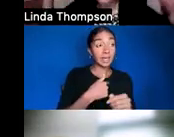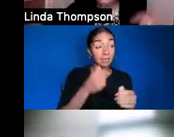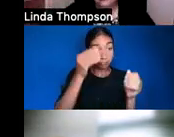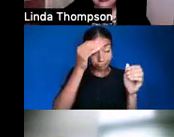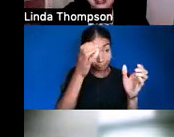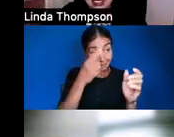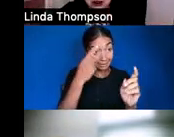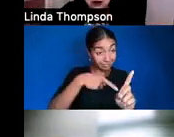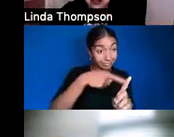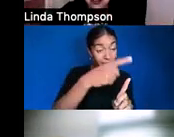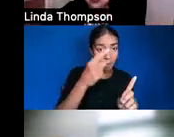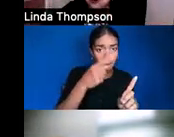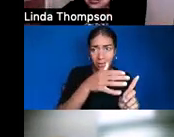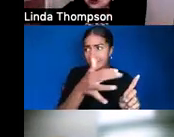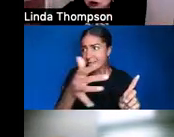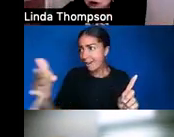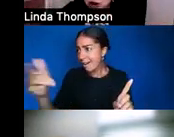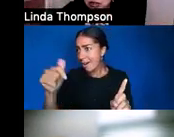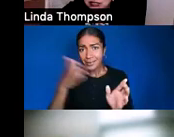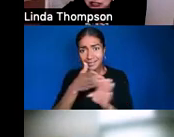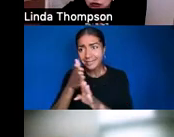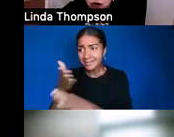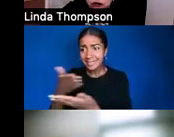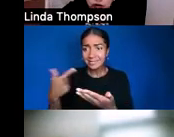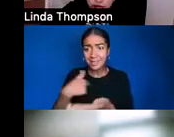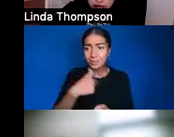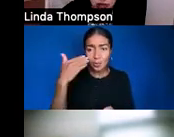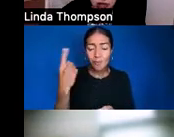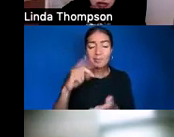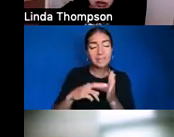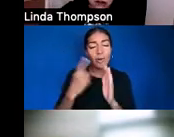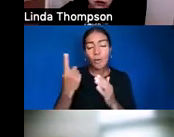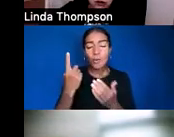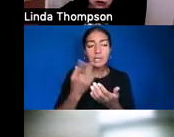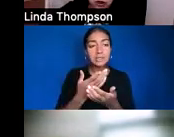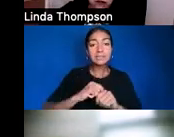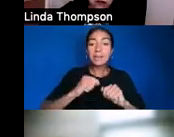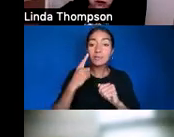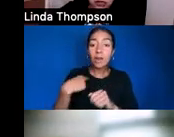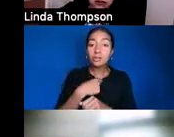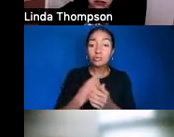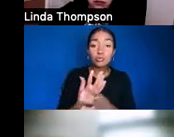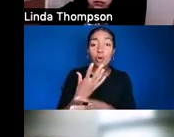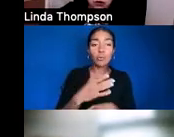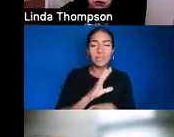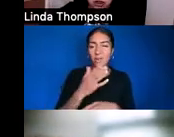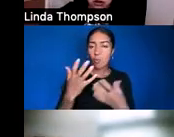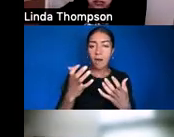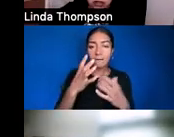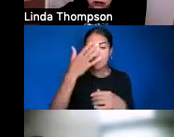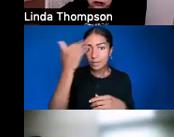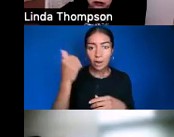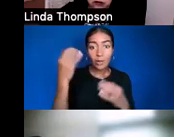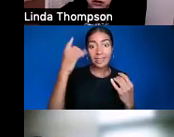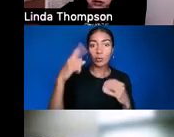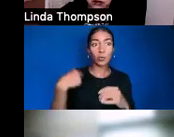know. So, there's always room for us to grow and never want to forget or think we know